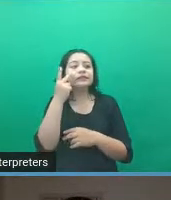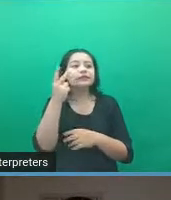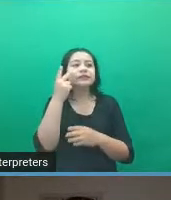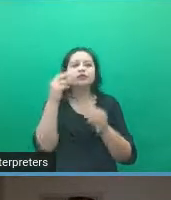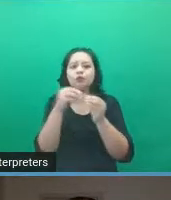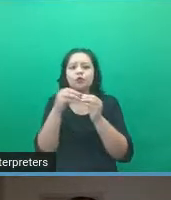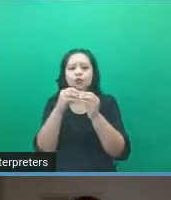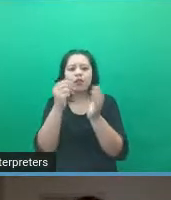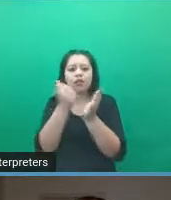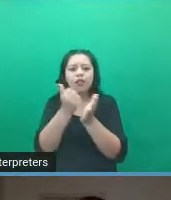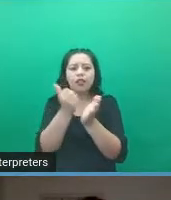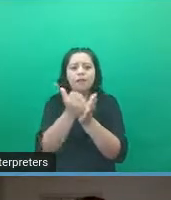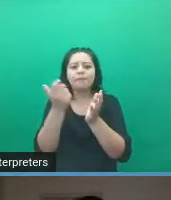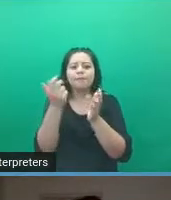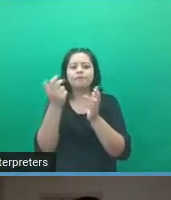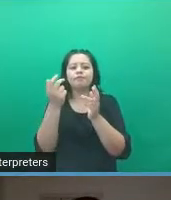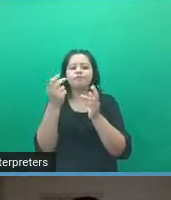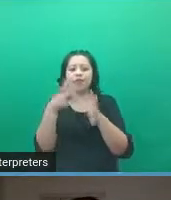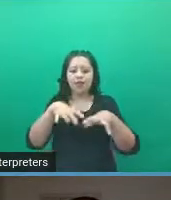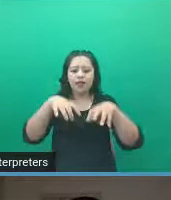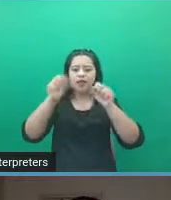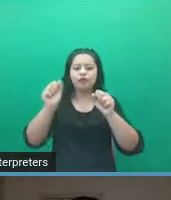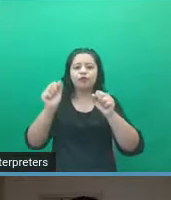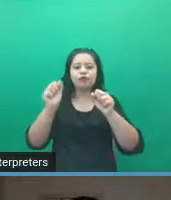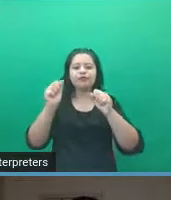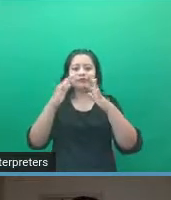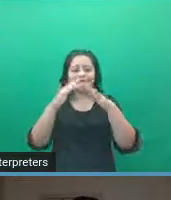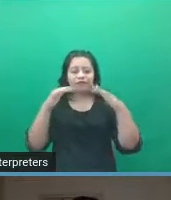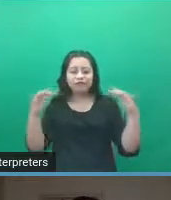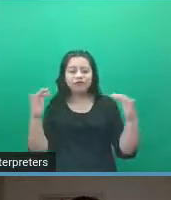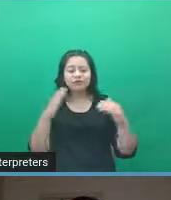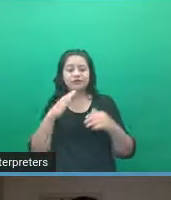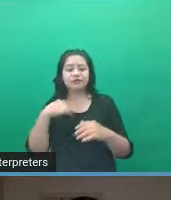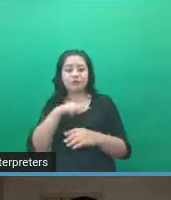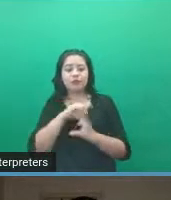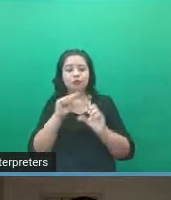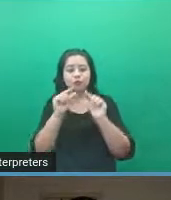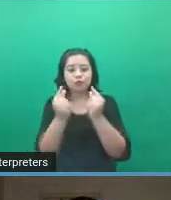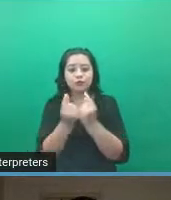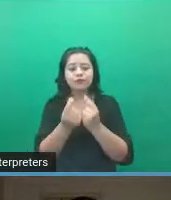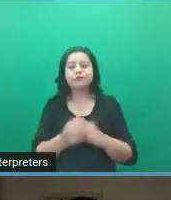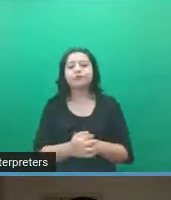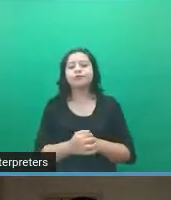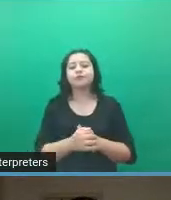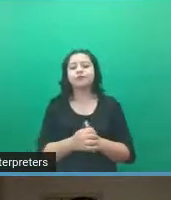external help, and examining hiring practices. So you know that they did a lot of thinking there in that breakout.